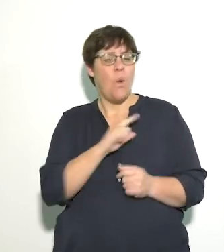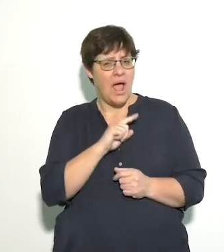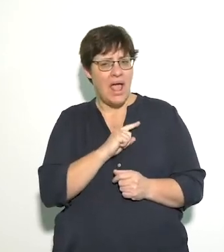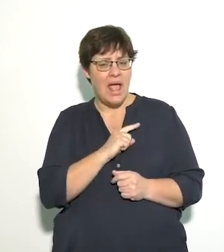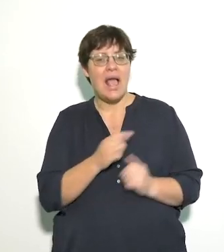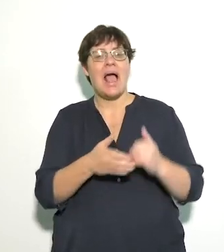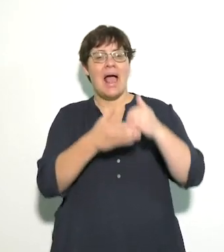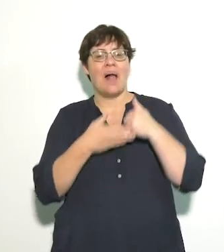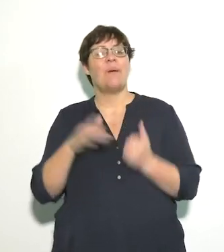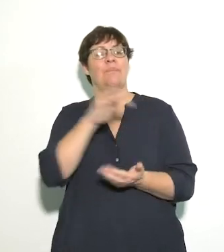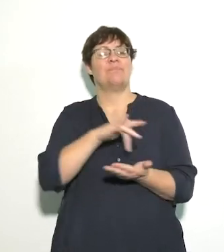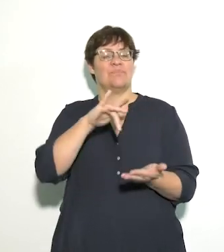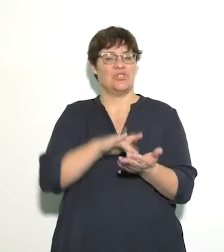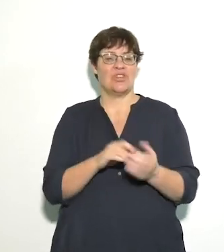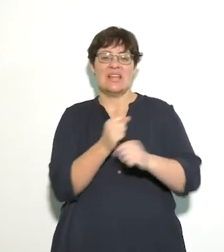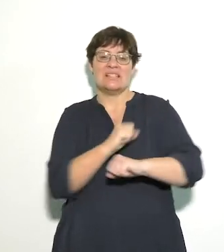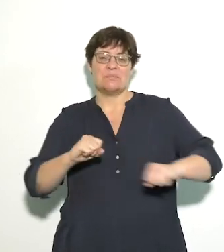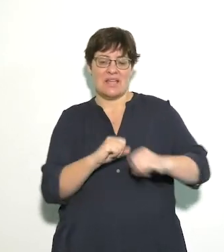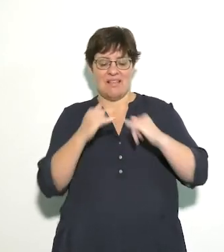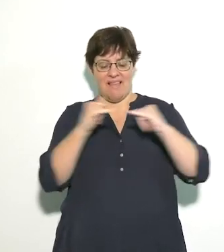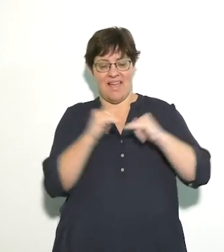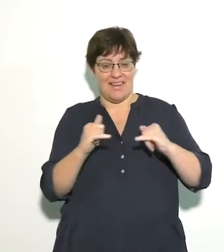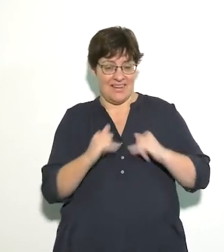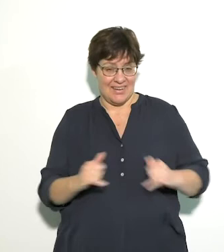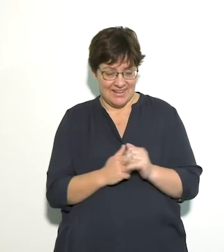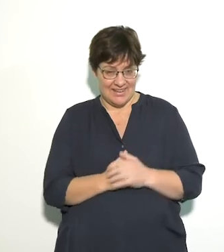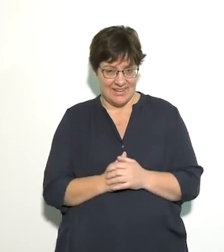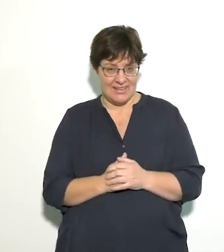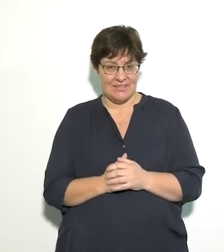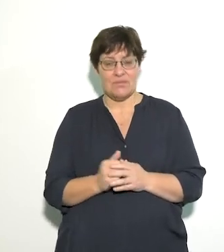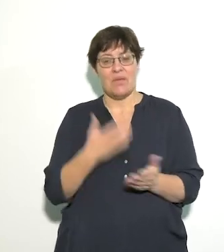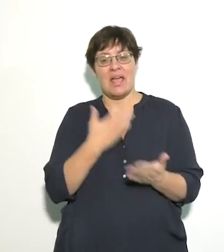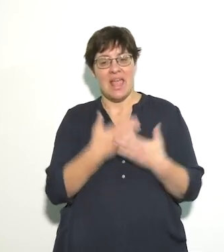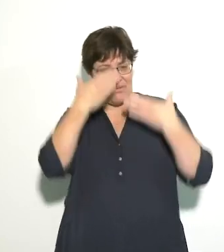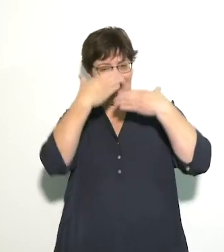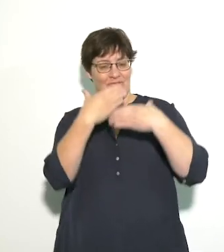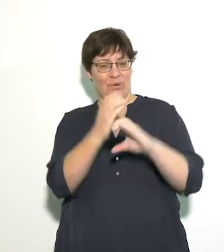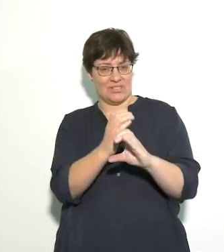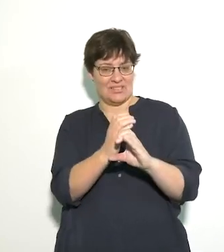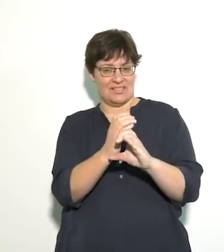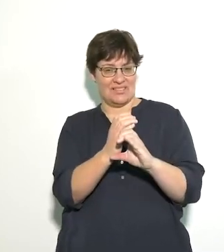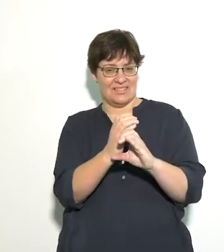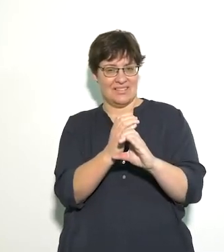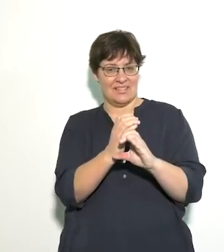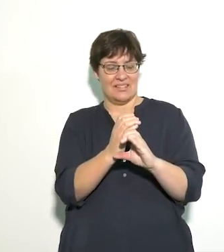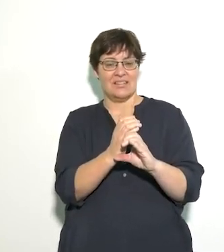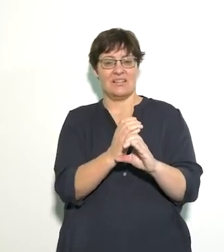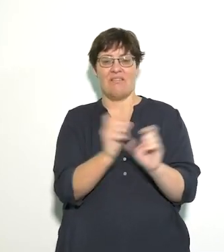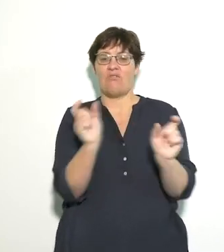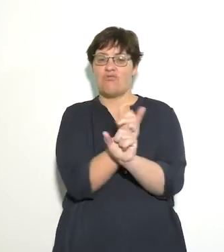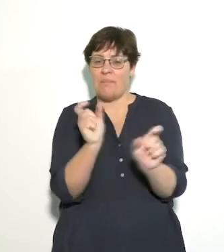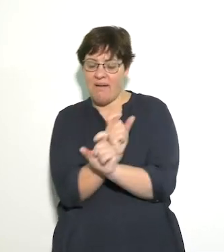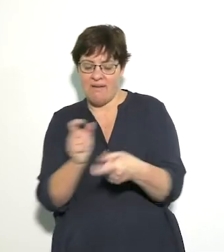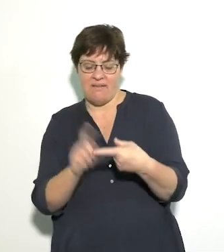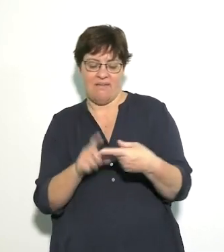the children learn about positioning and spacing on lines, and you can then be able to focus on the grammar.